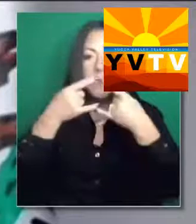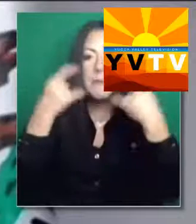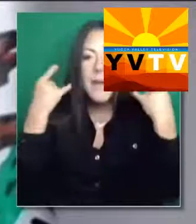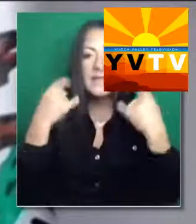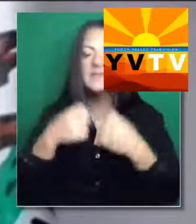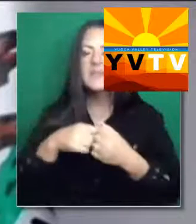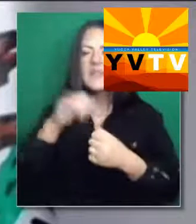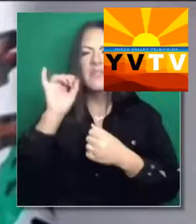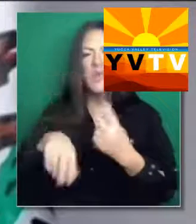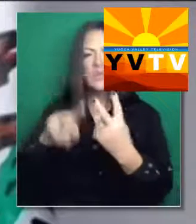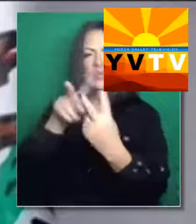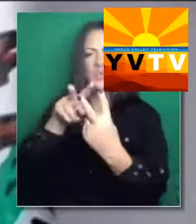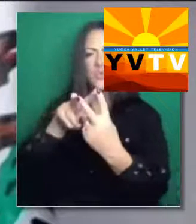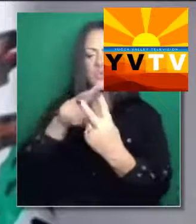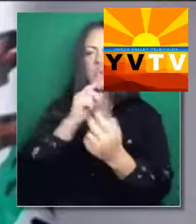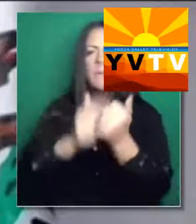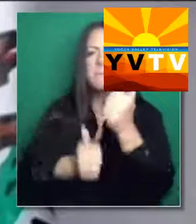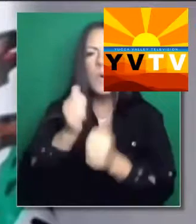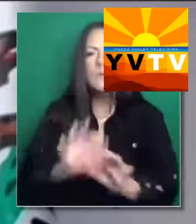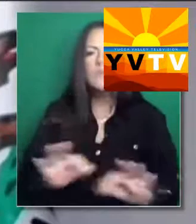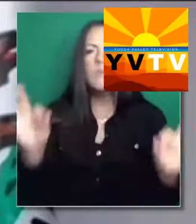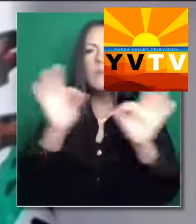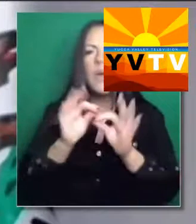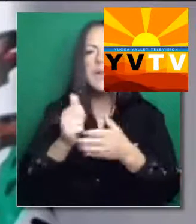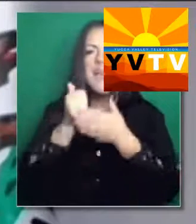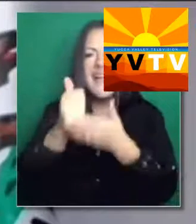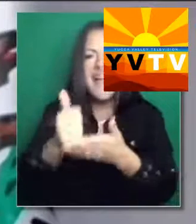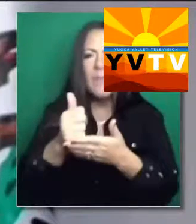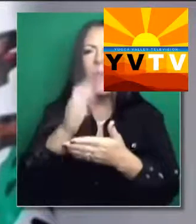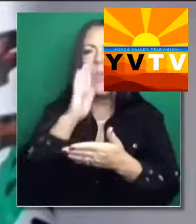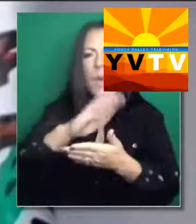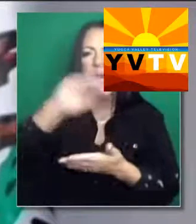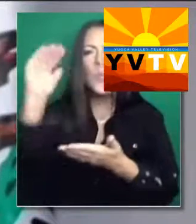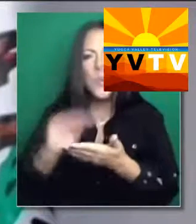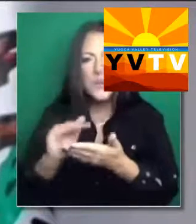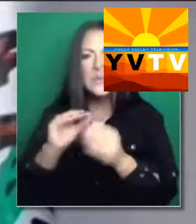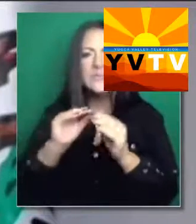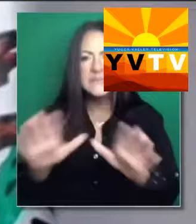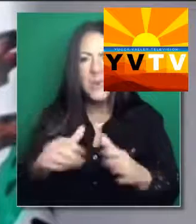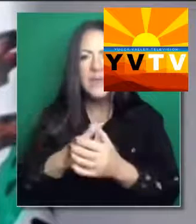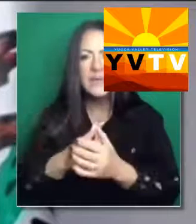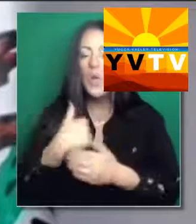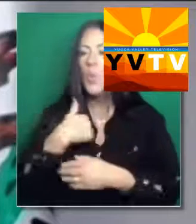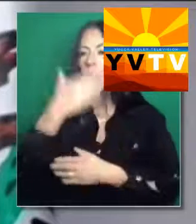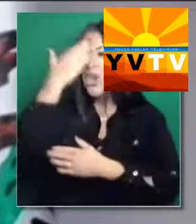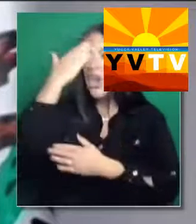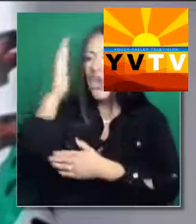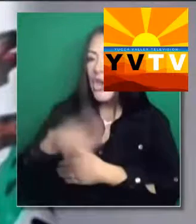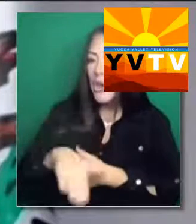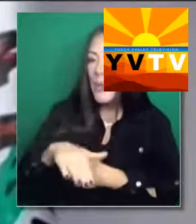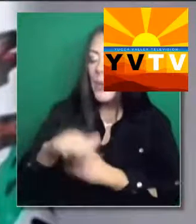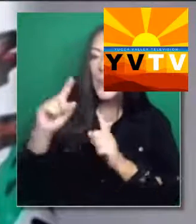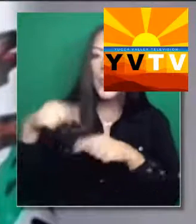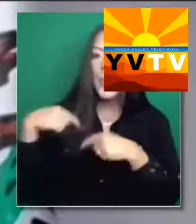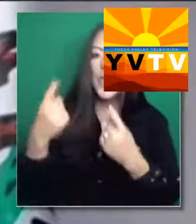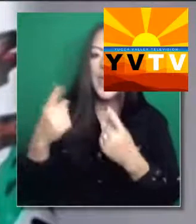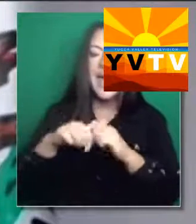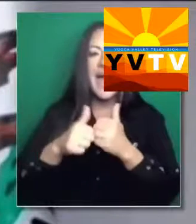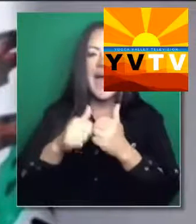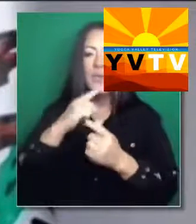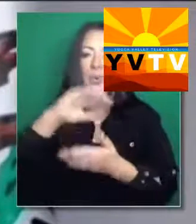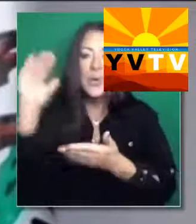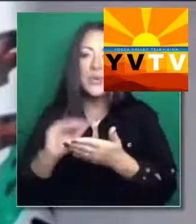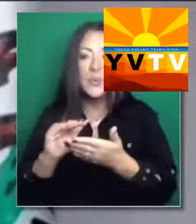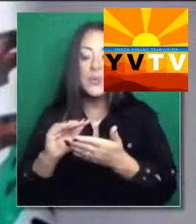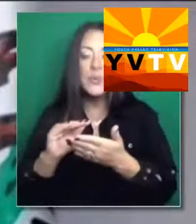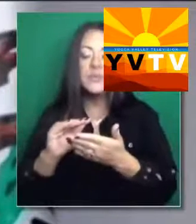important tools to help us get transmission under control. We did a lot to reduce transmission over the last